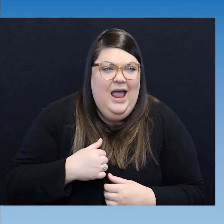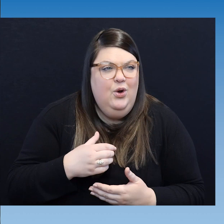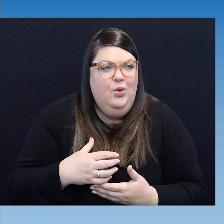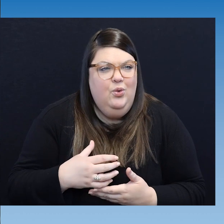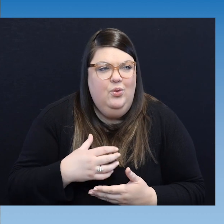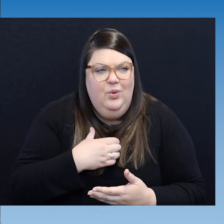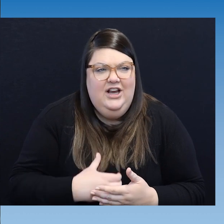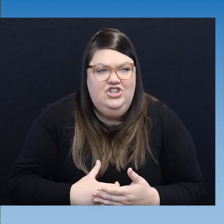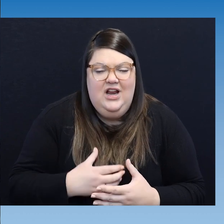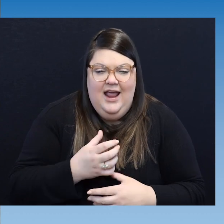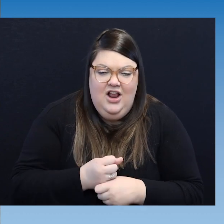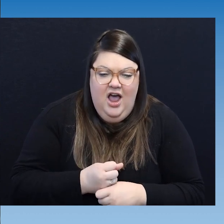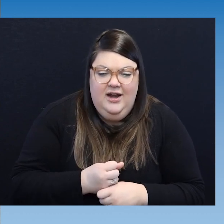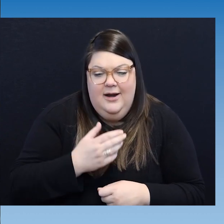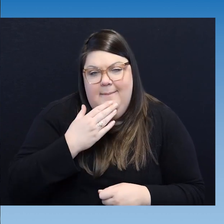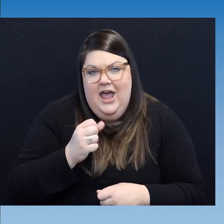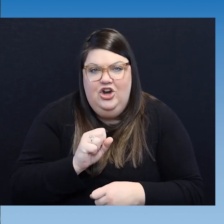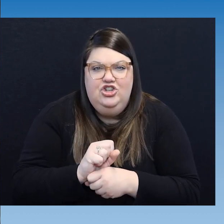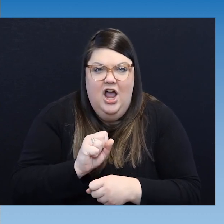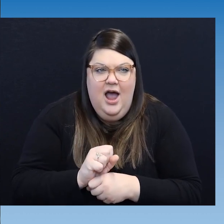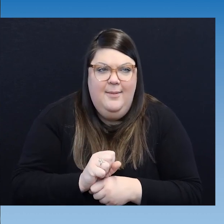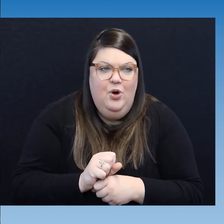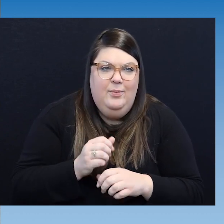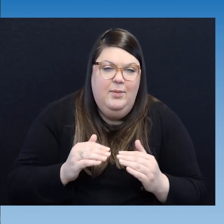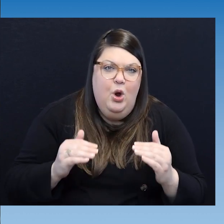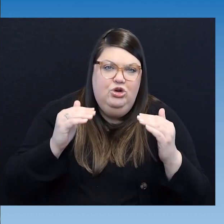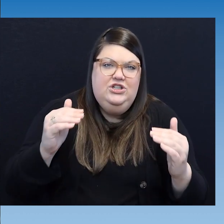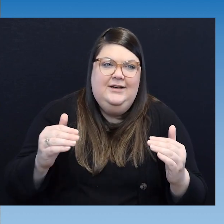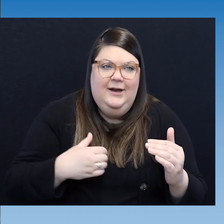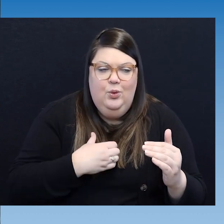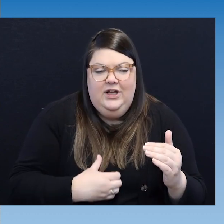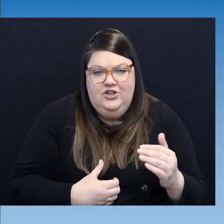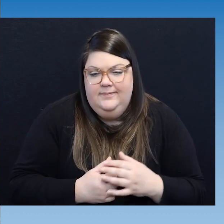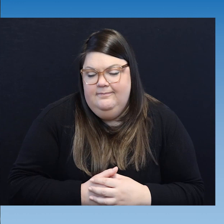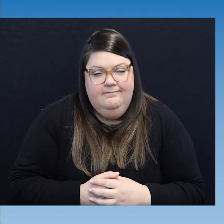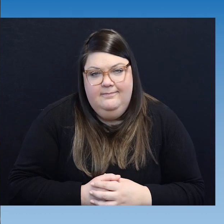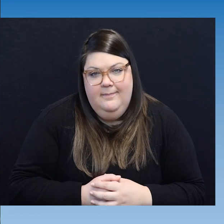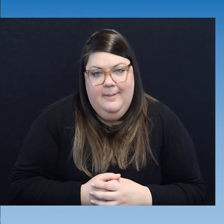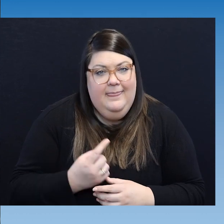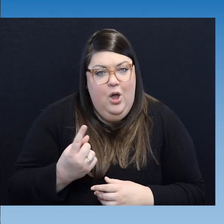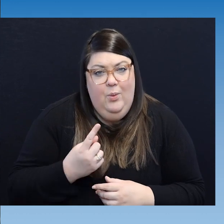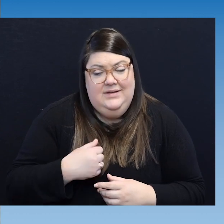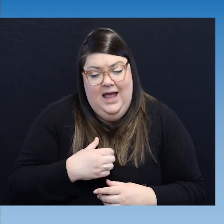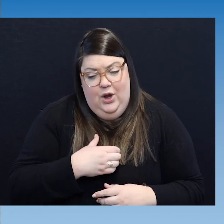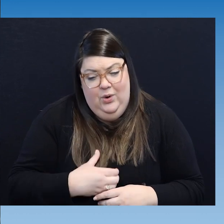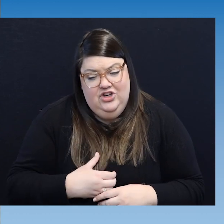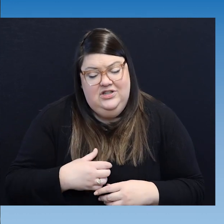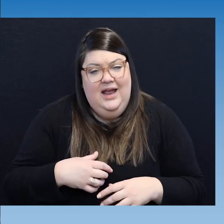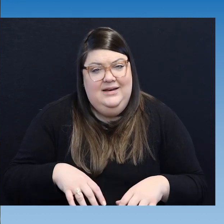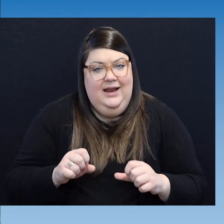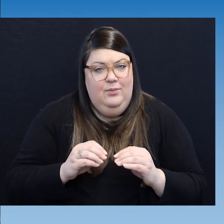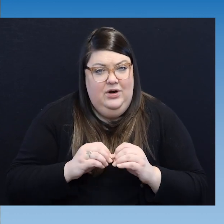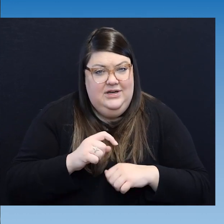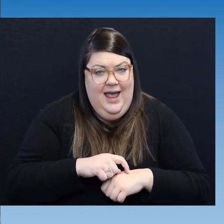I wish I had gotten a better job or a promotion. It was always, I wish I had